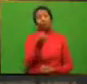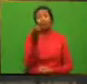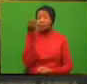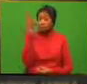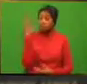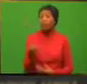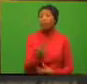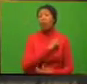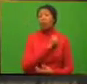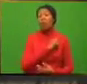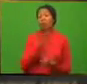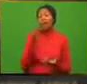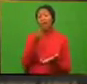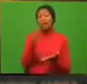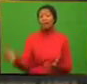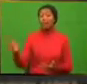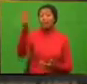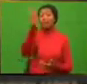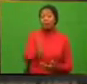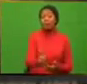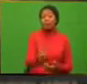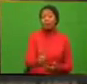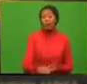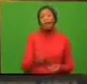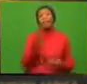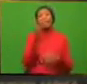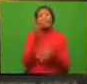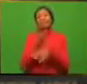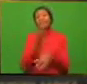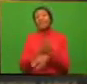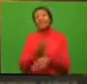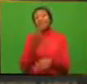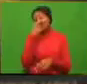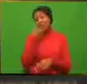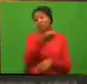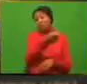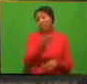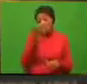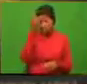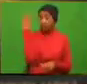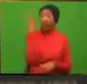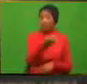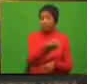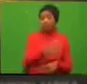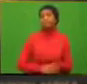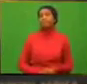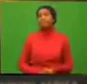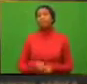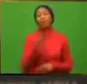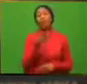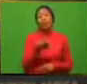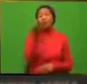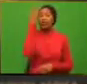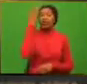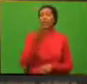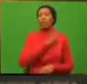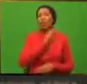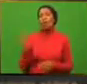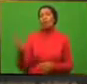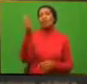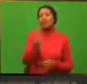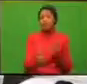reason why you were elected, Mr. Ramaphosa, in the first place. We have forgotten the